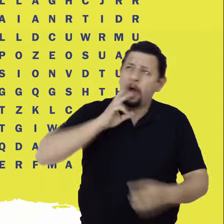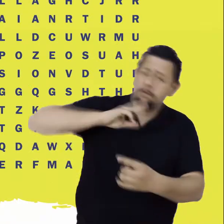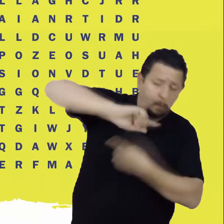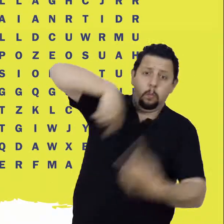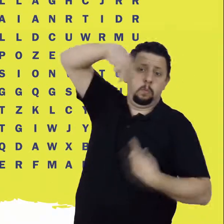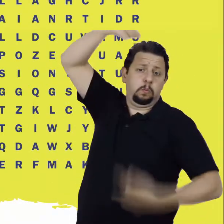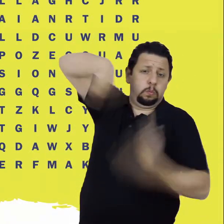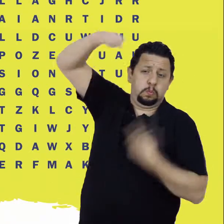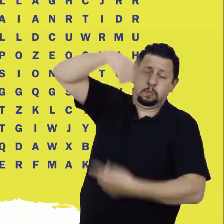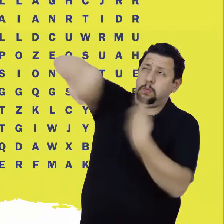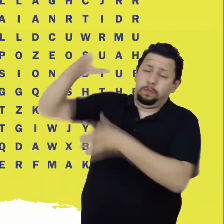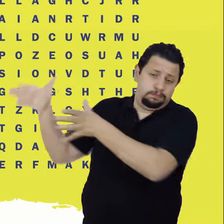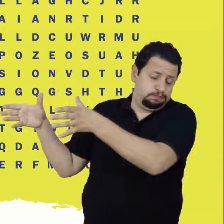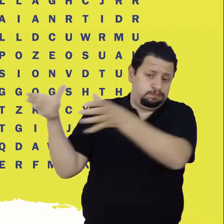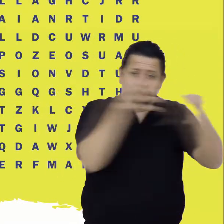Flood.